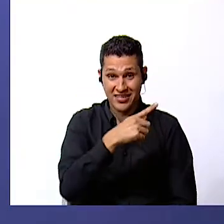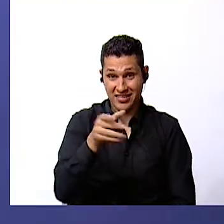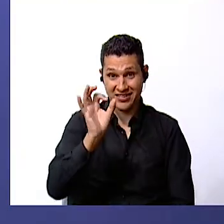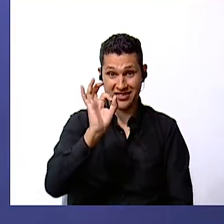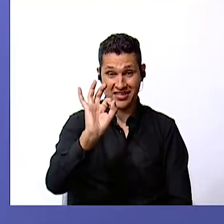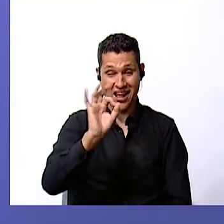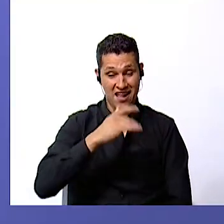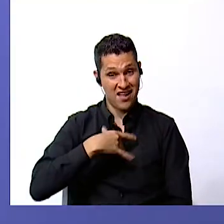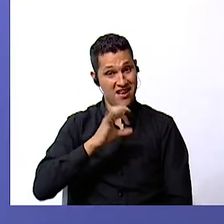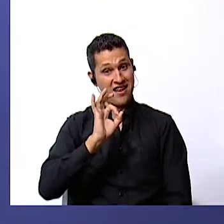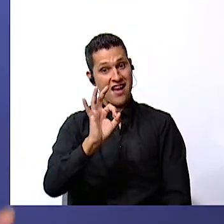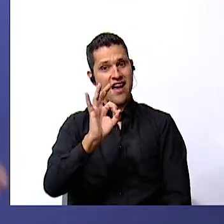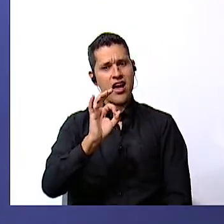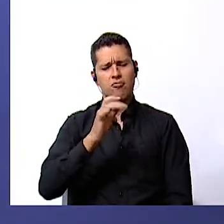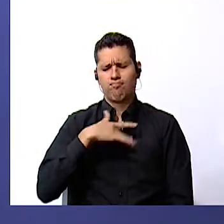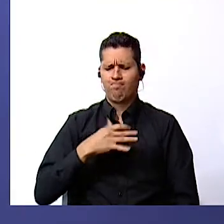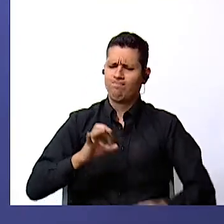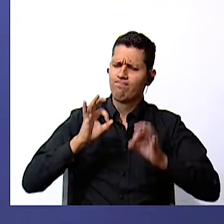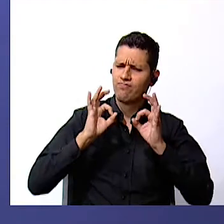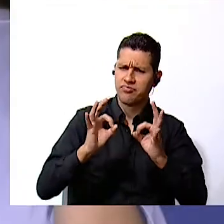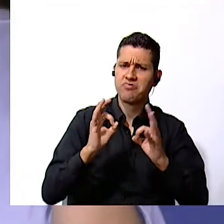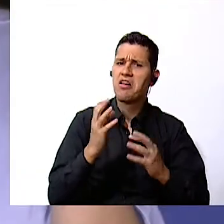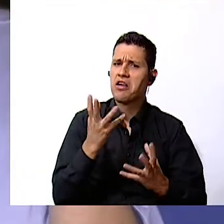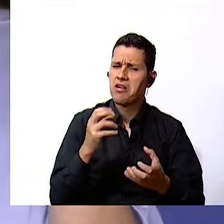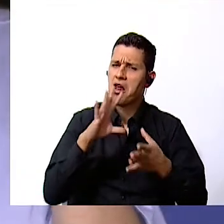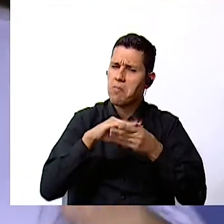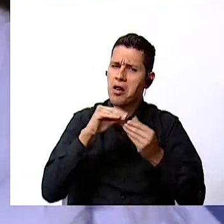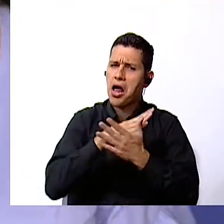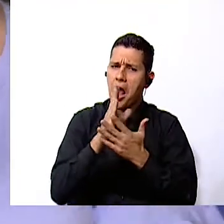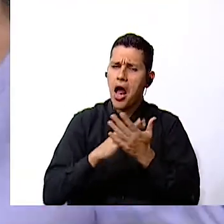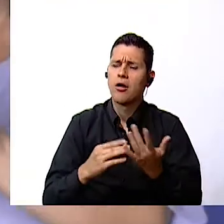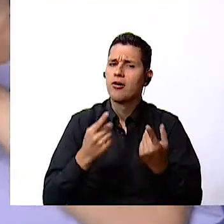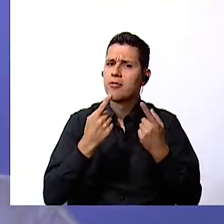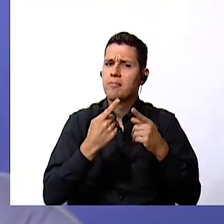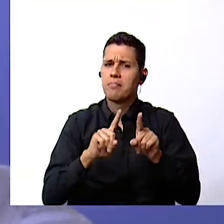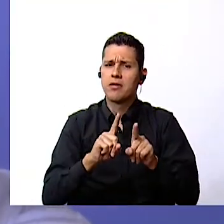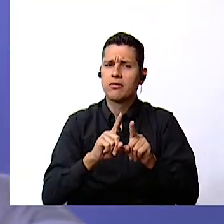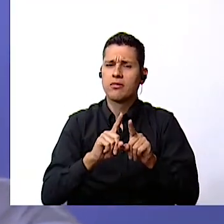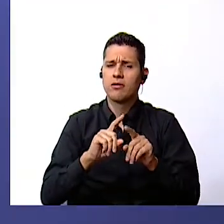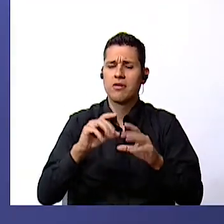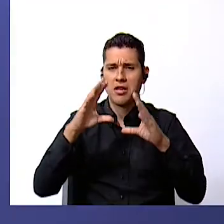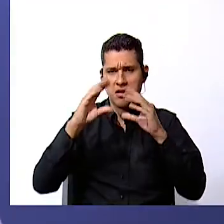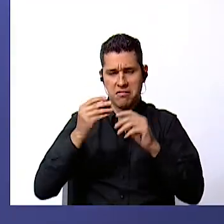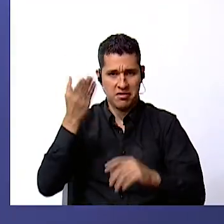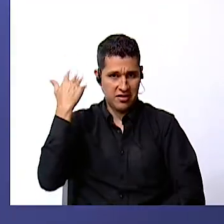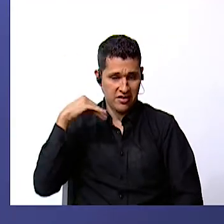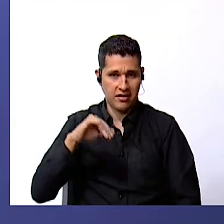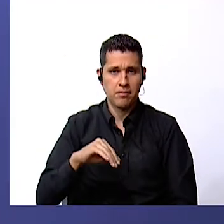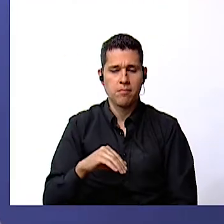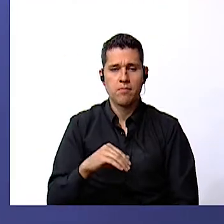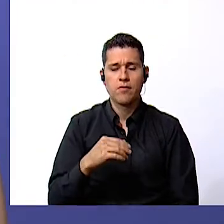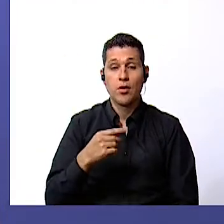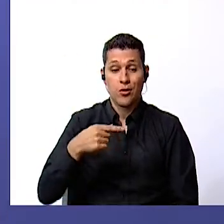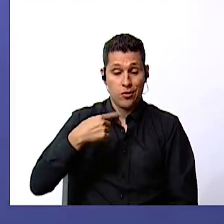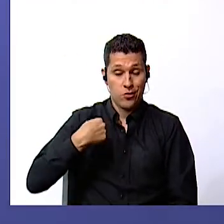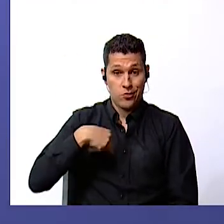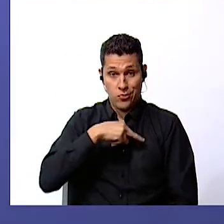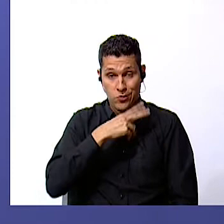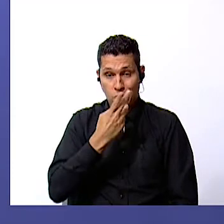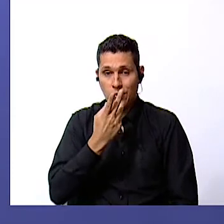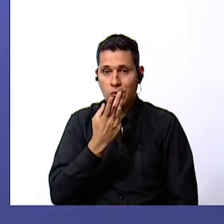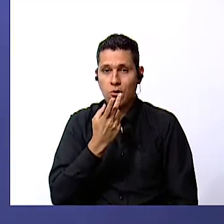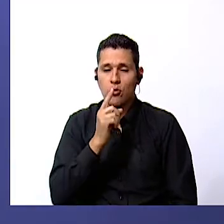Today. I'm doing great. I want to talk to you about something that happened last night. We were having